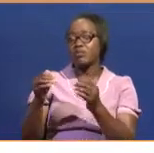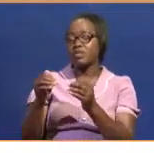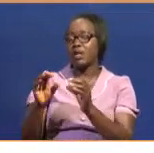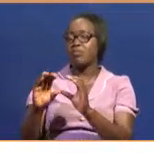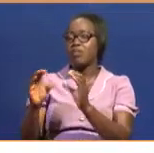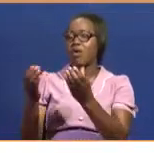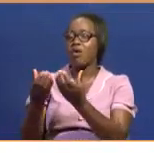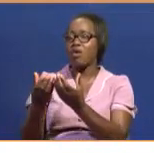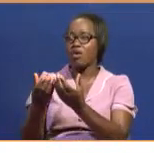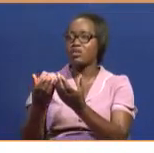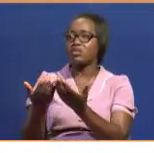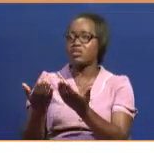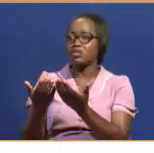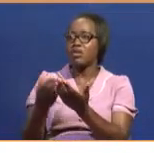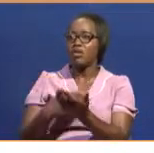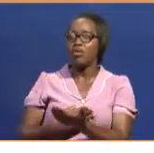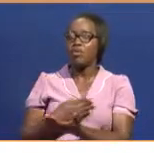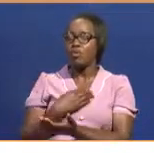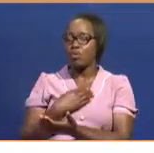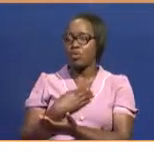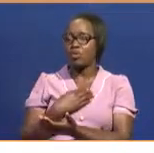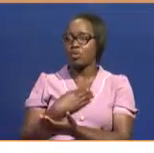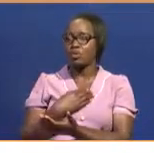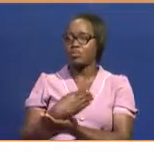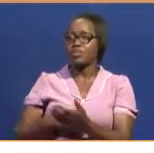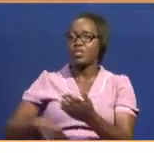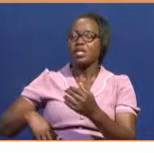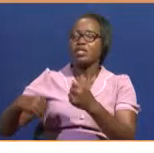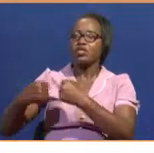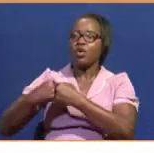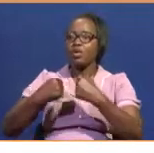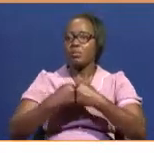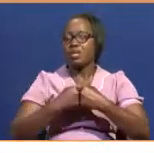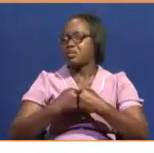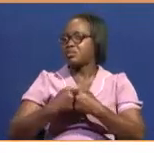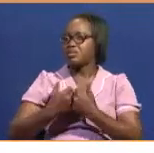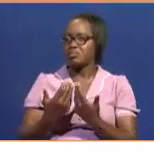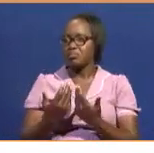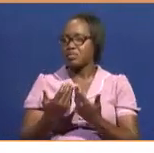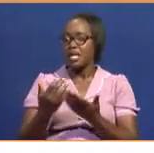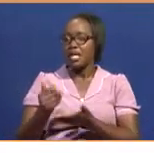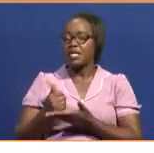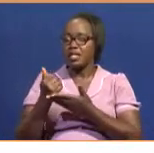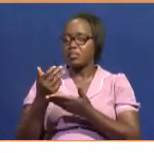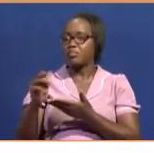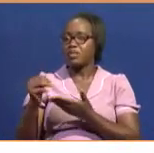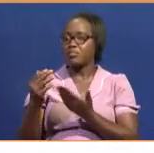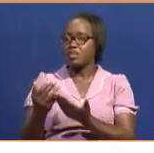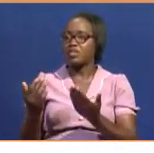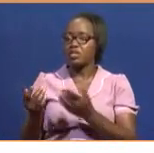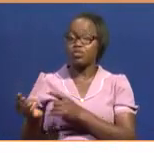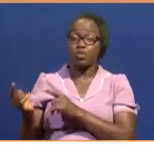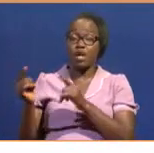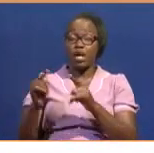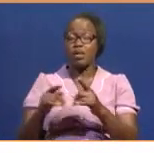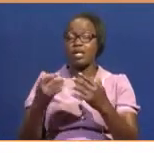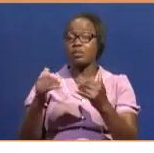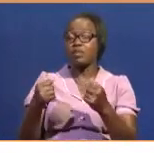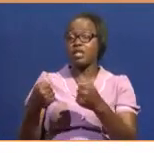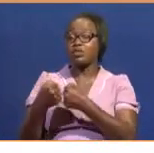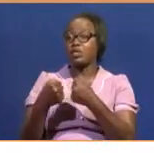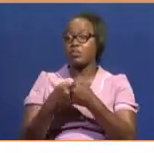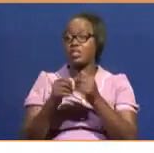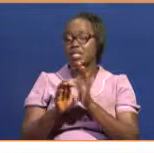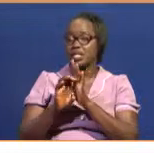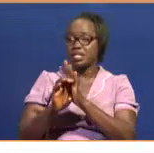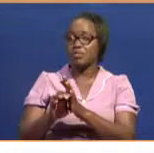balls, like host tournaments, and help them for the kids to come and play tournaments. So for example,